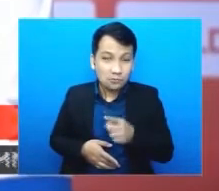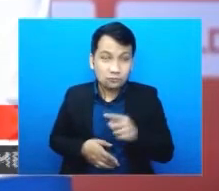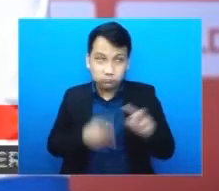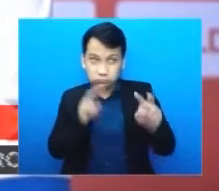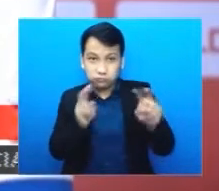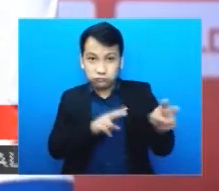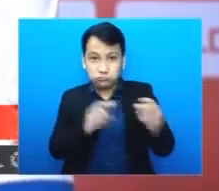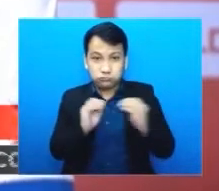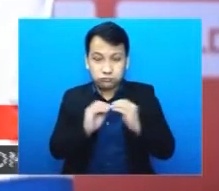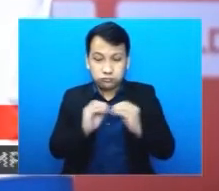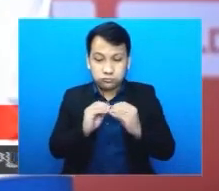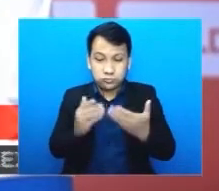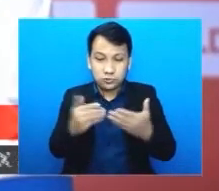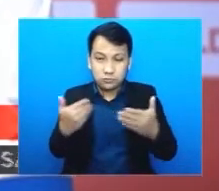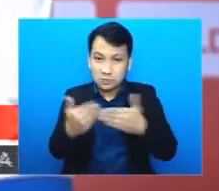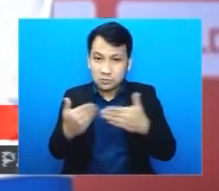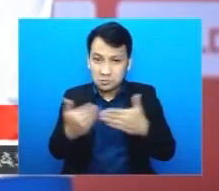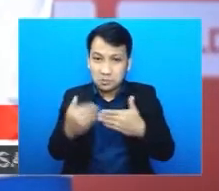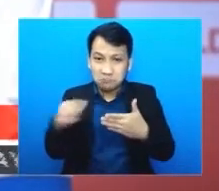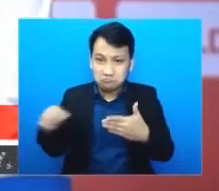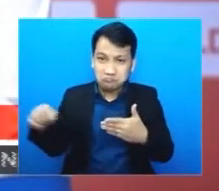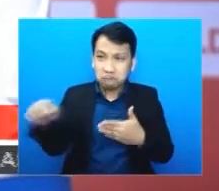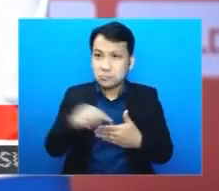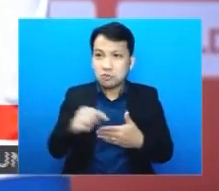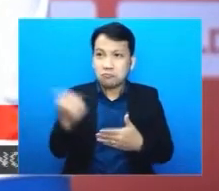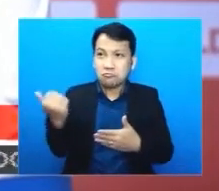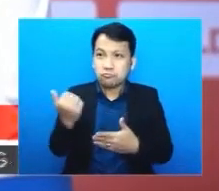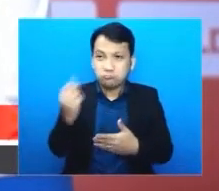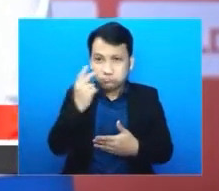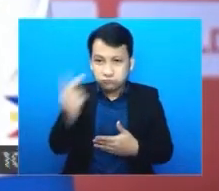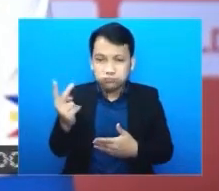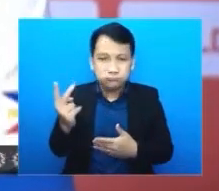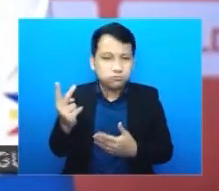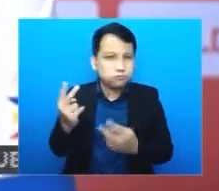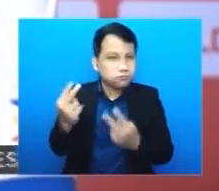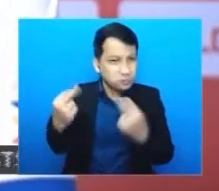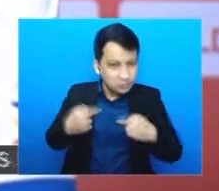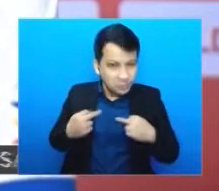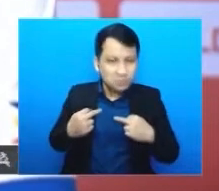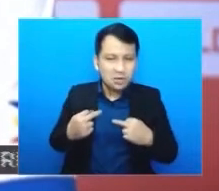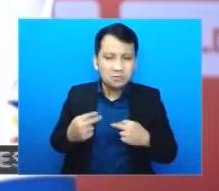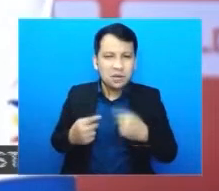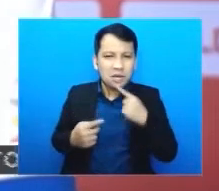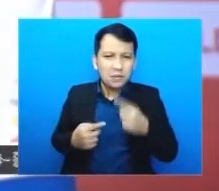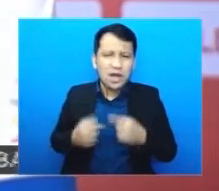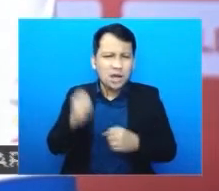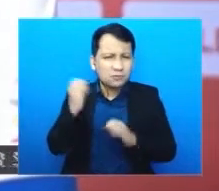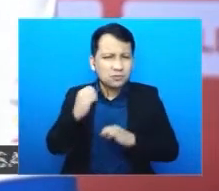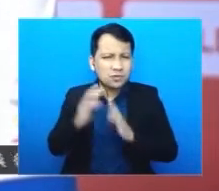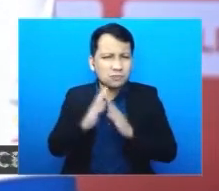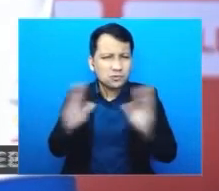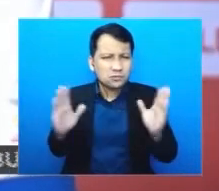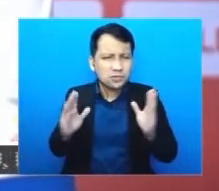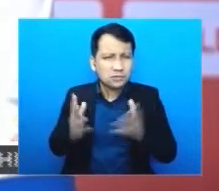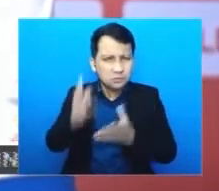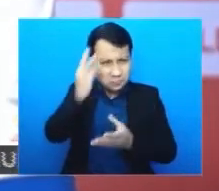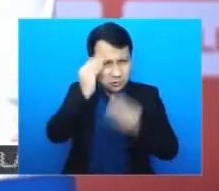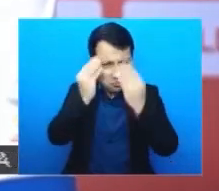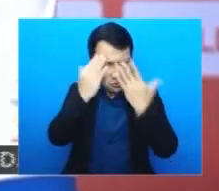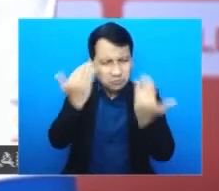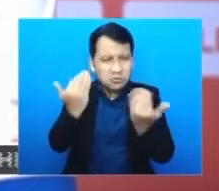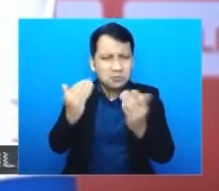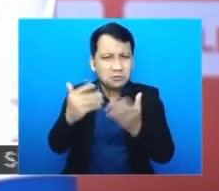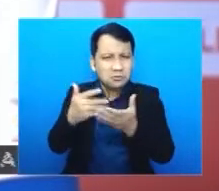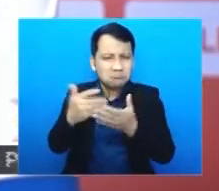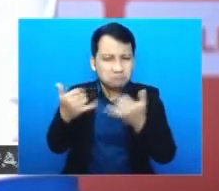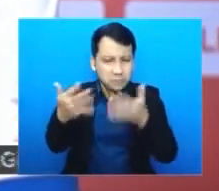at us than they might have otherwise looked at us, and you know, I expect it's going to be great lessons for our players, and but you